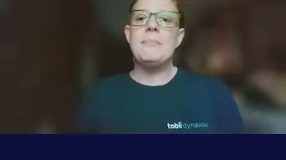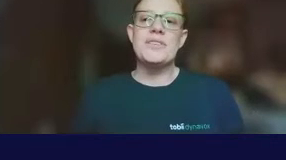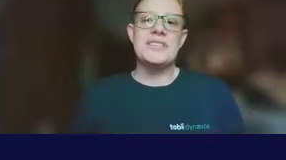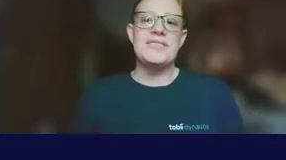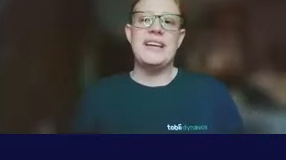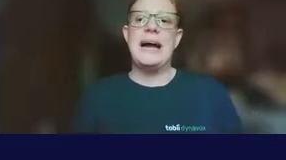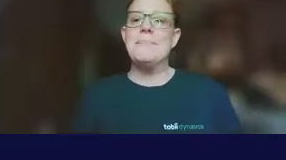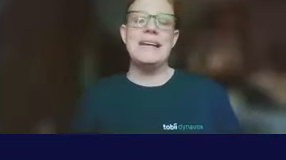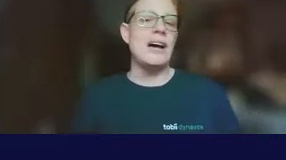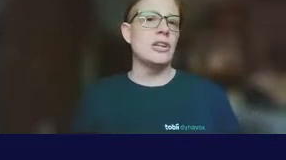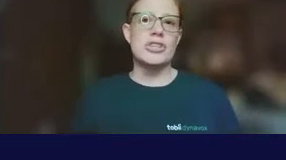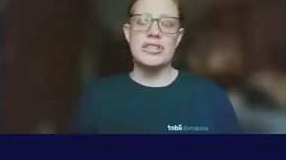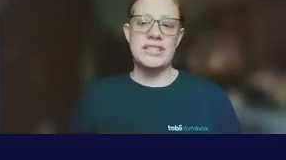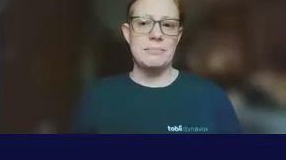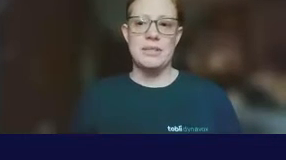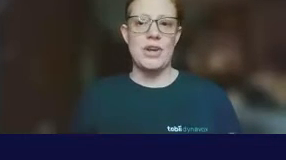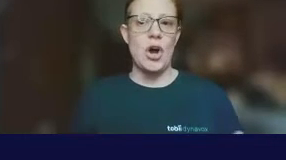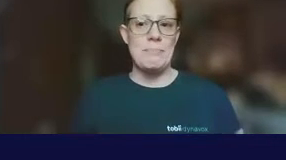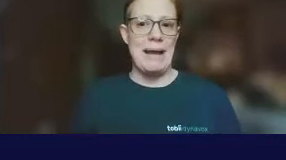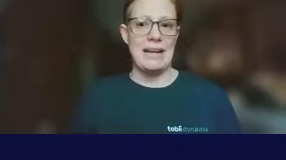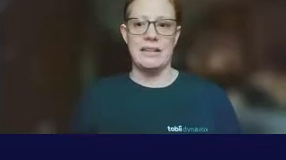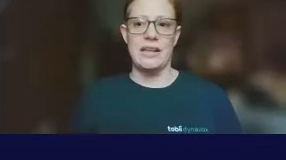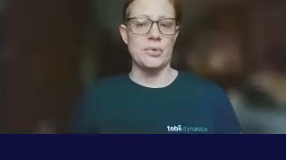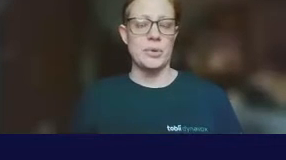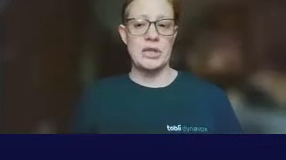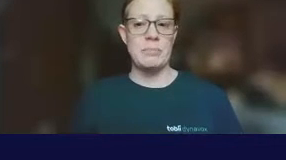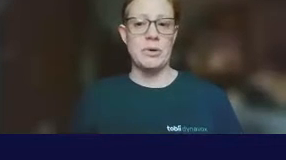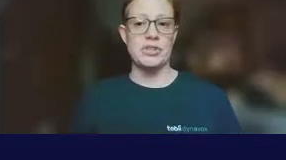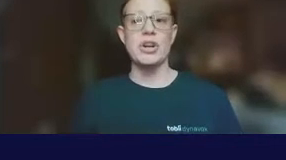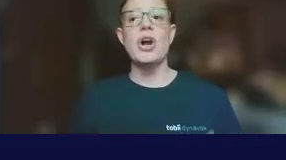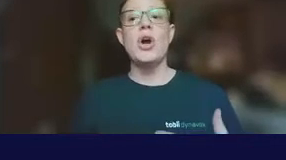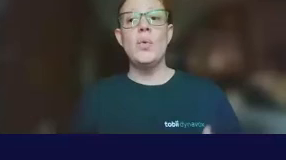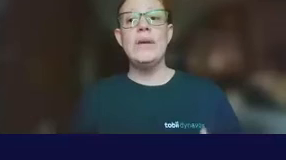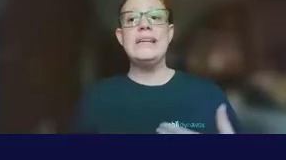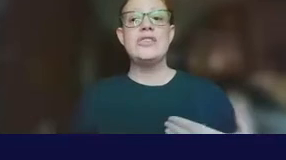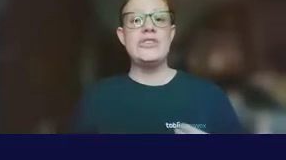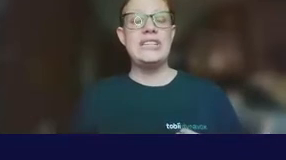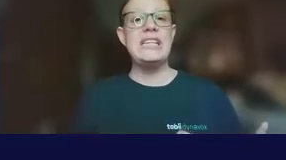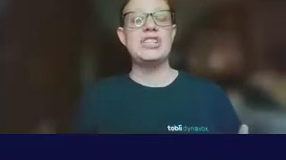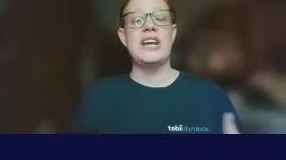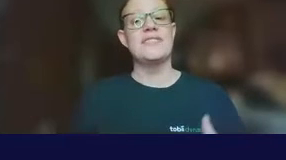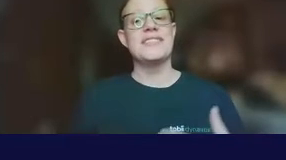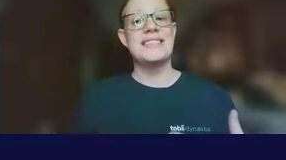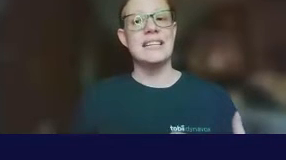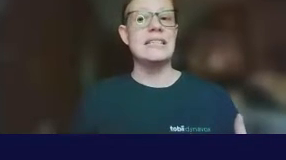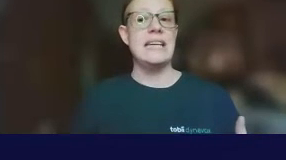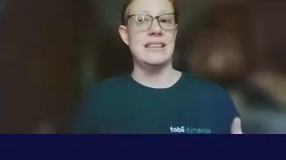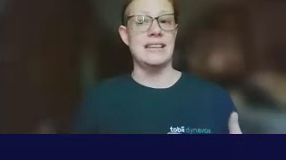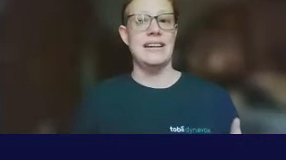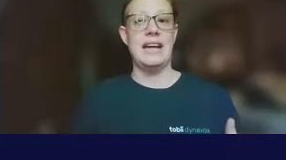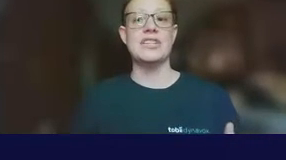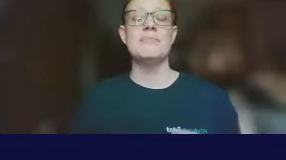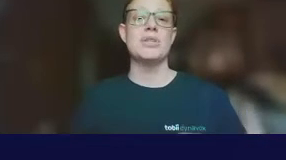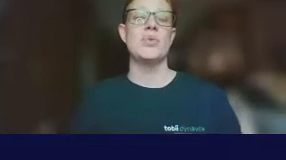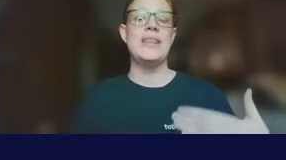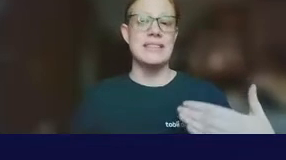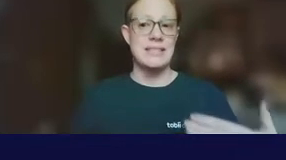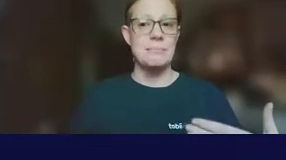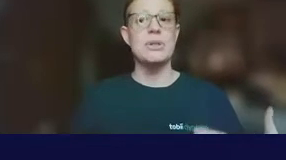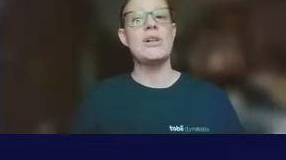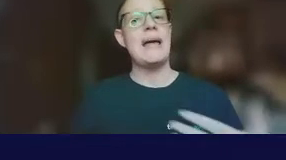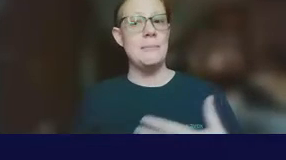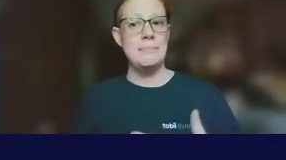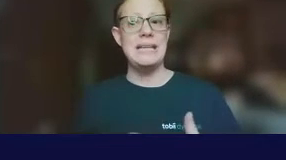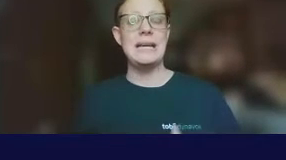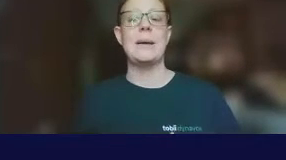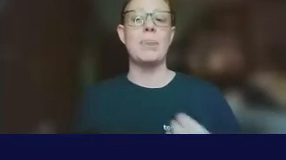People with CVI may not learn symbols automatically through exposure. We need to teach and facilitate the connection between the